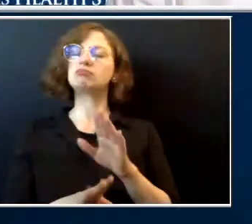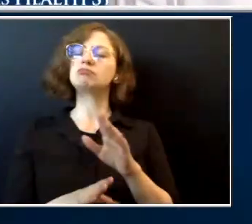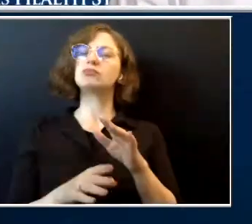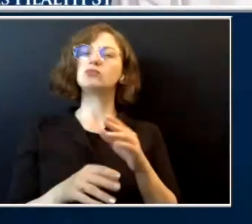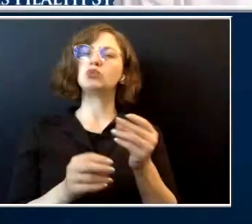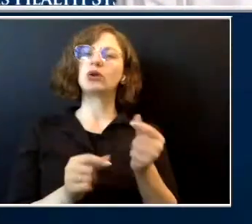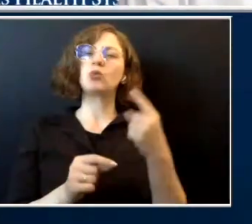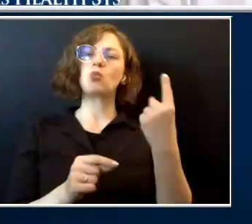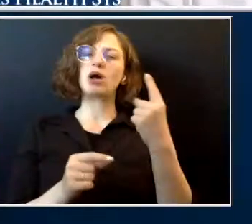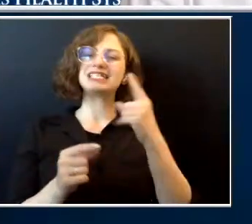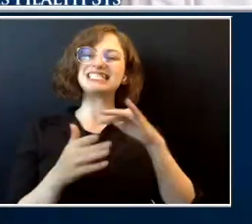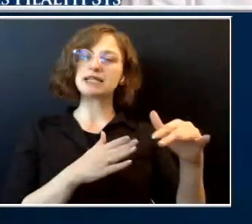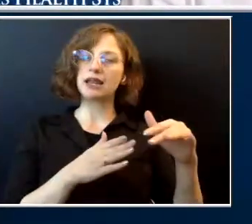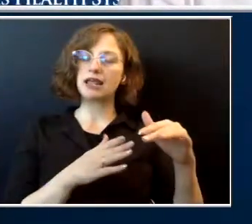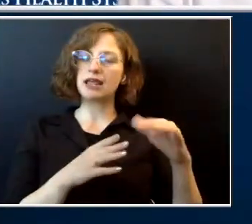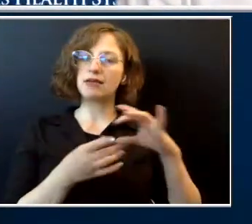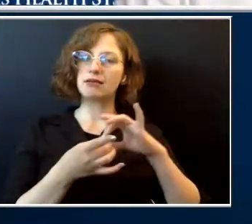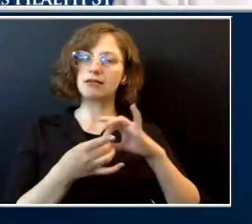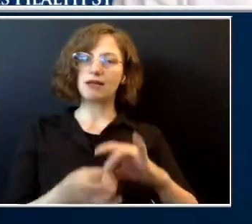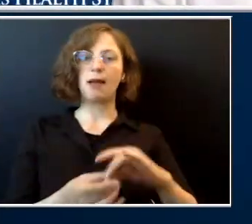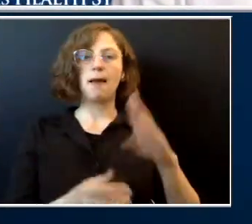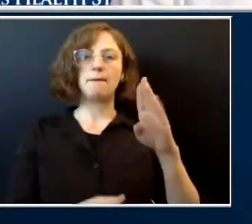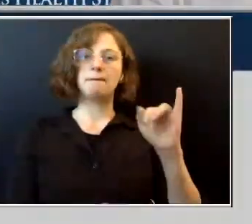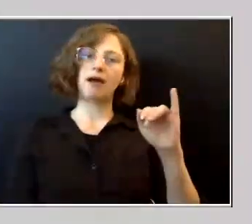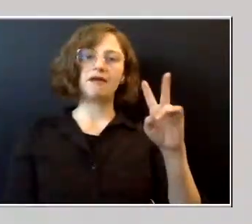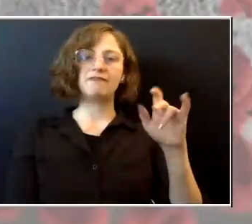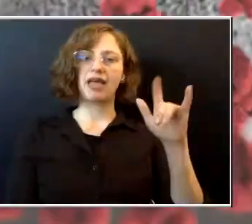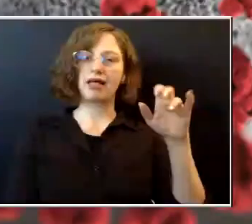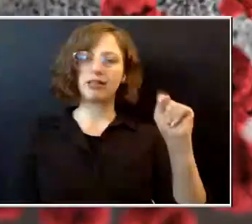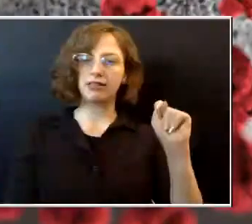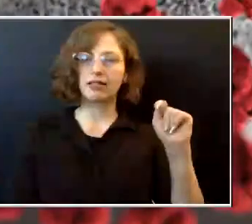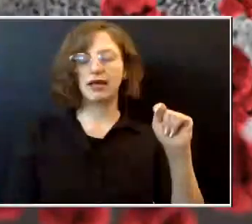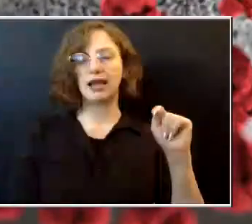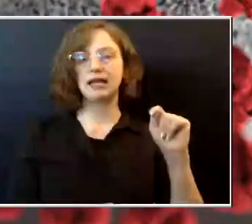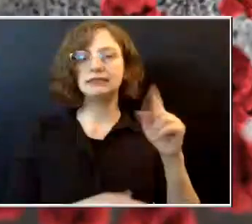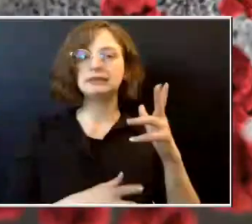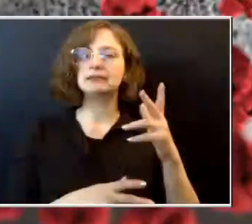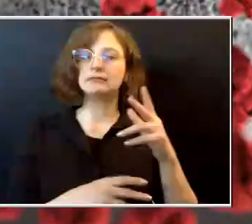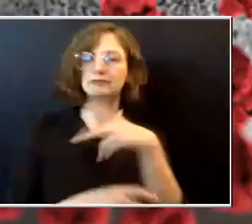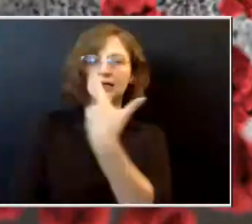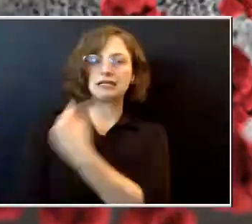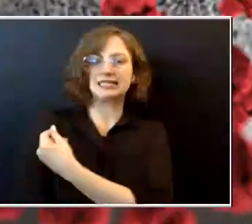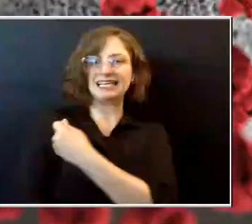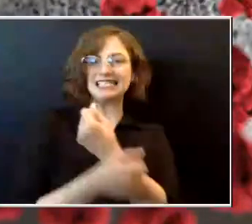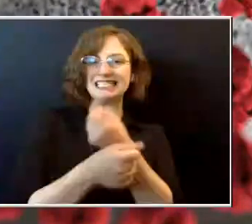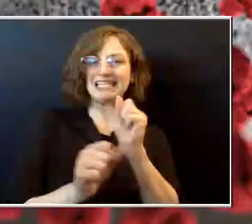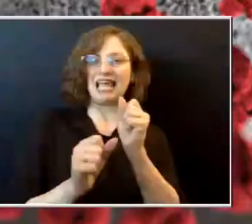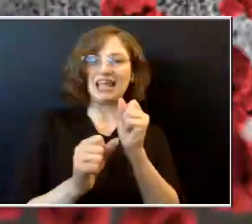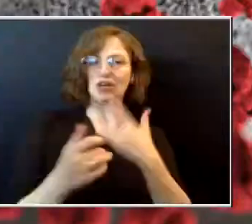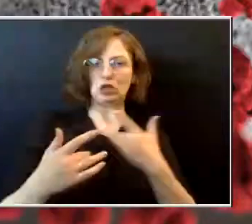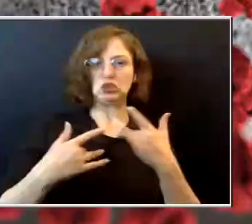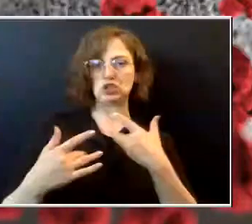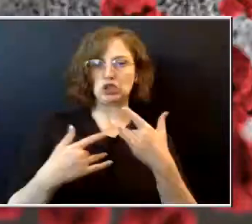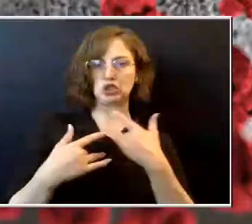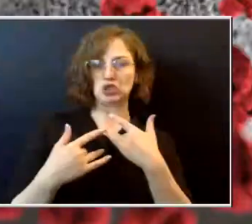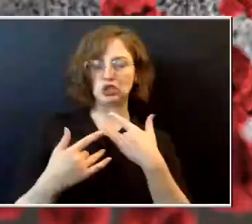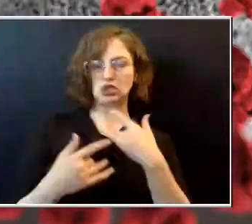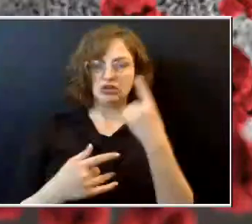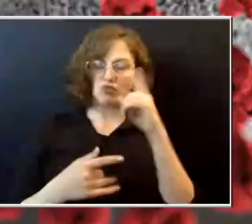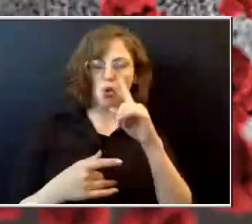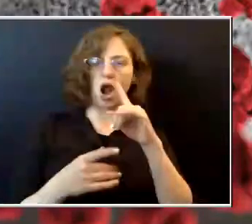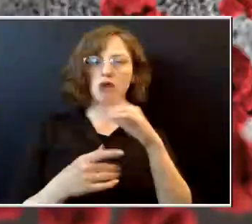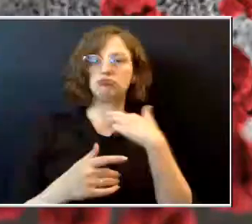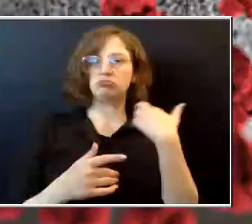bivalent vaccine safety concerns around ischemic stroke for those aged 65 and over. It came out in JAMA on Tuesday. I think it looked pretty good,